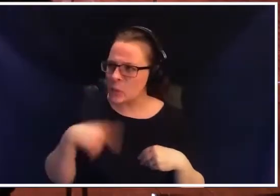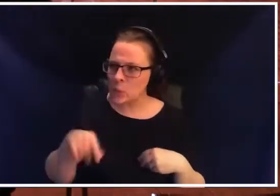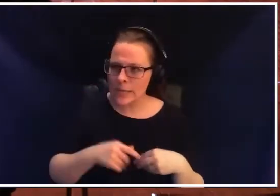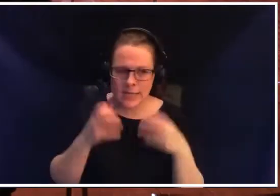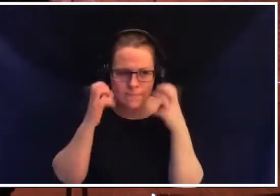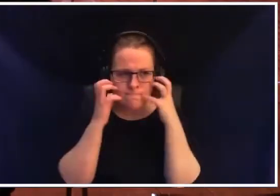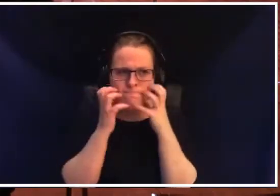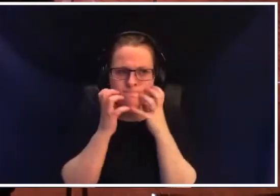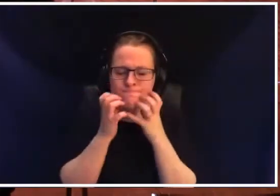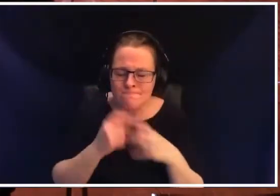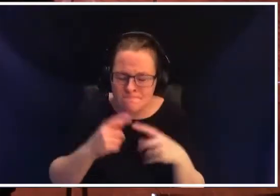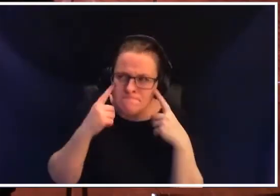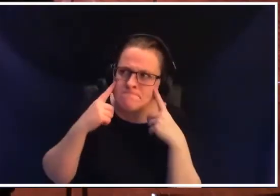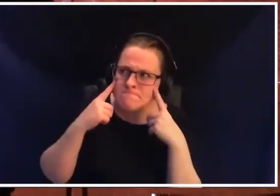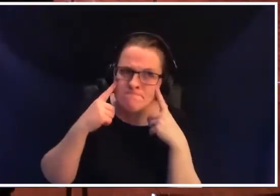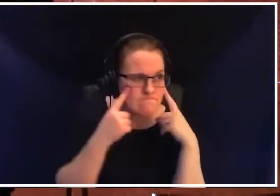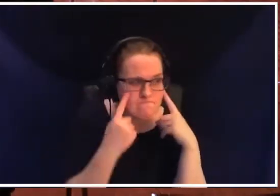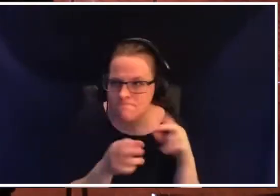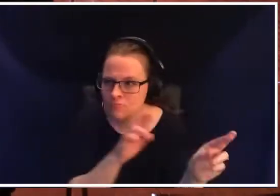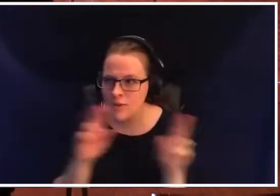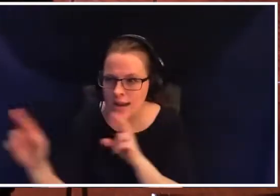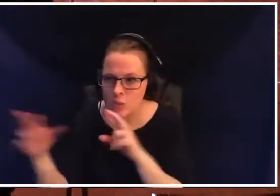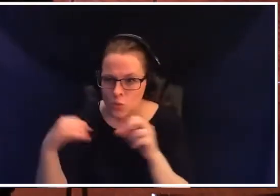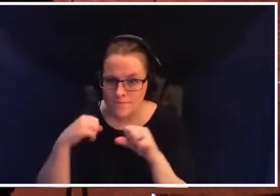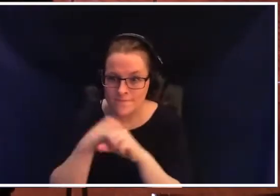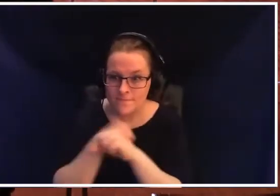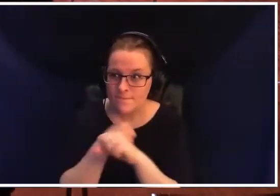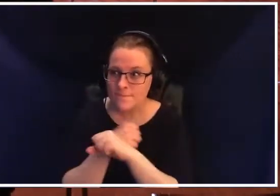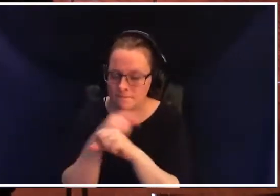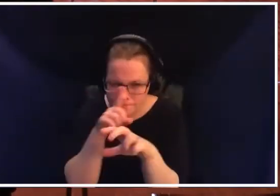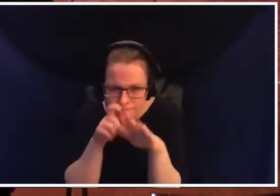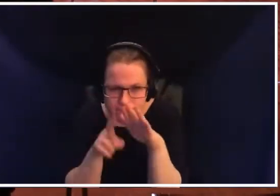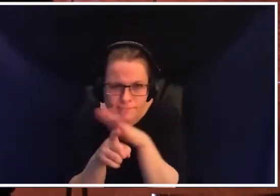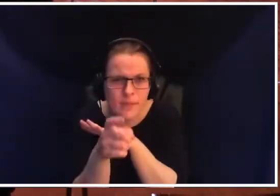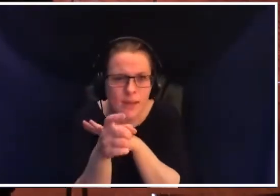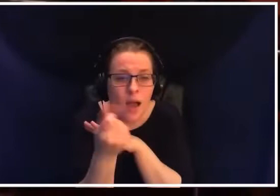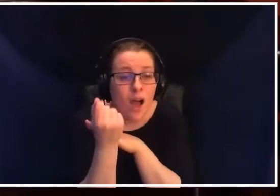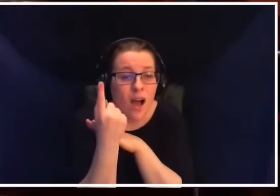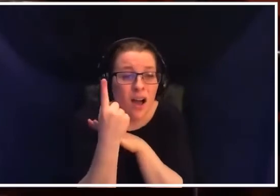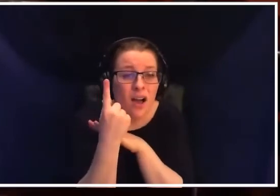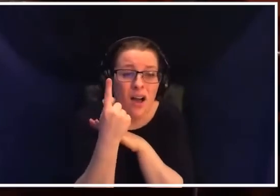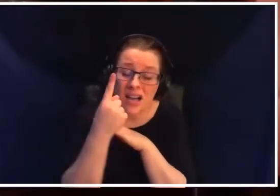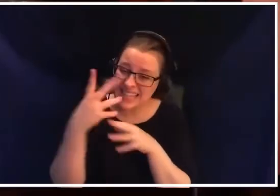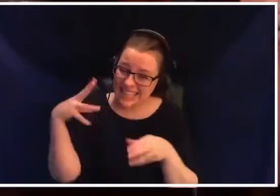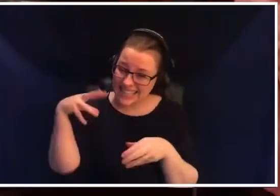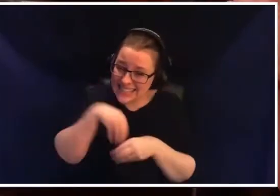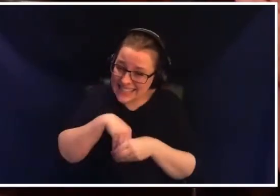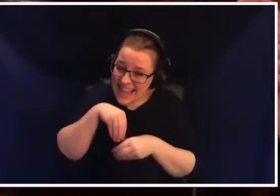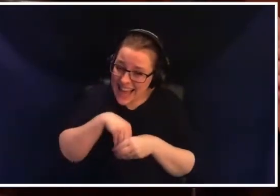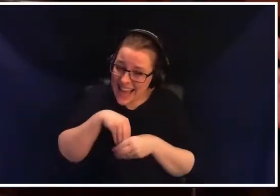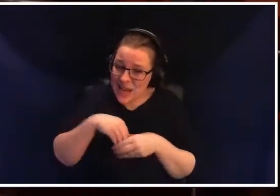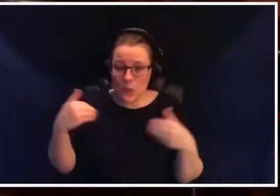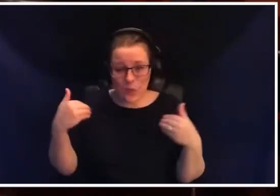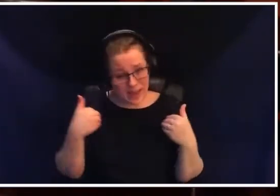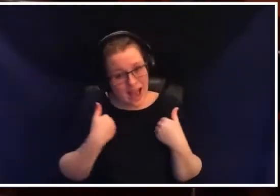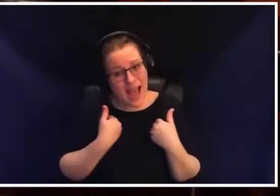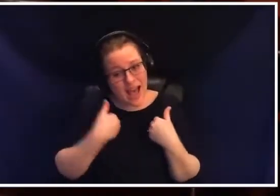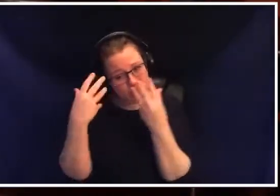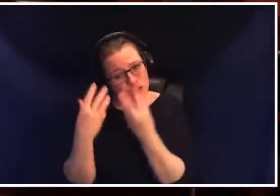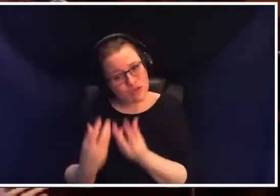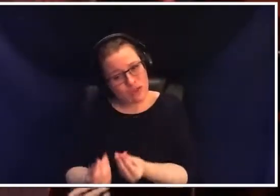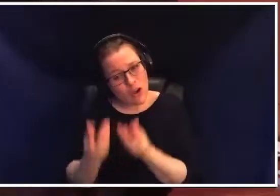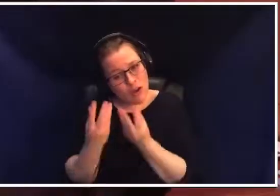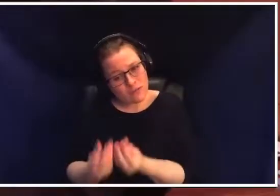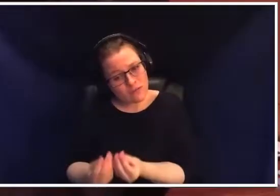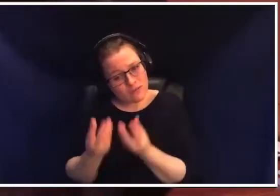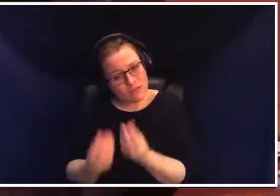a side to us pirates that nobody knows, and it's soft as a baby's backside. Some of